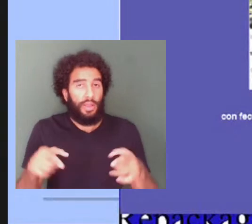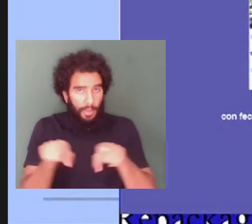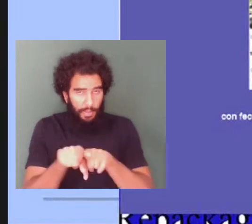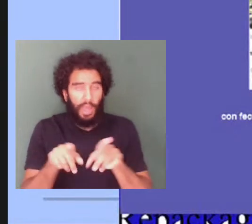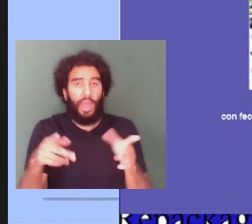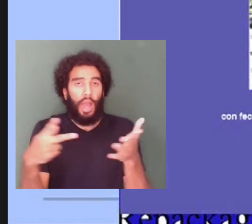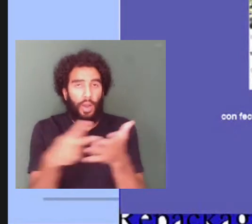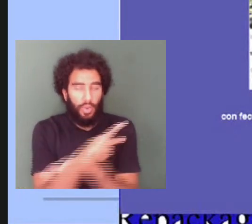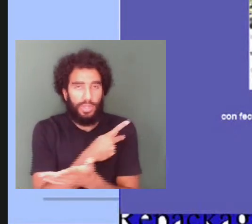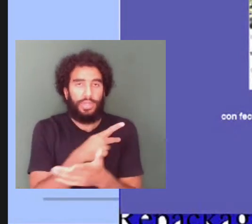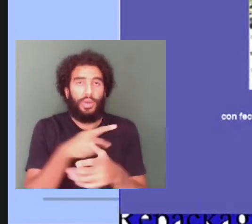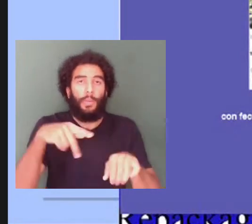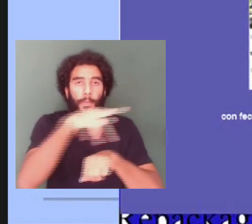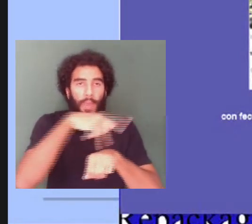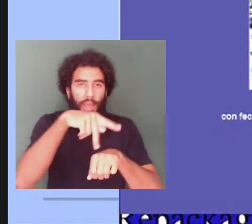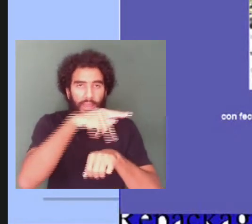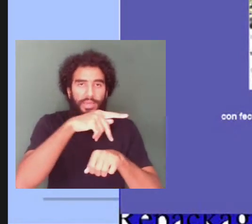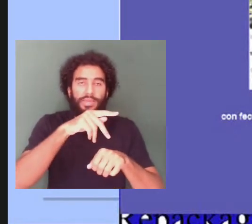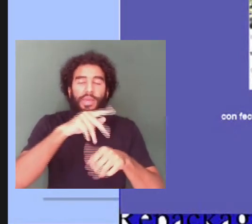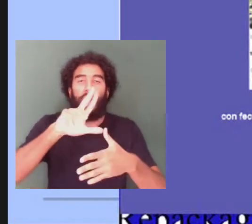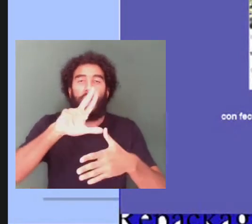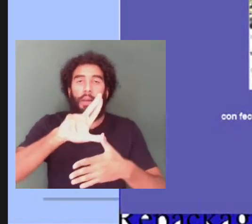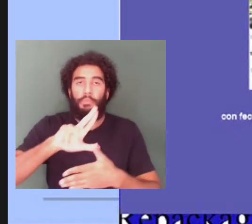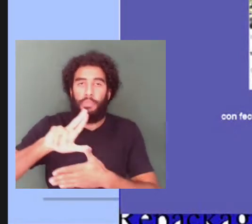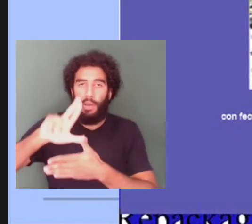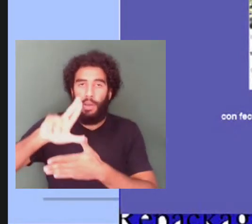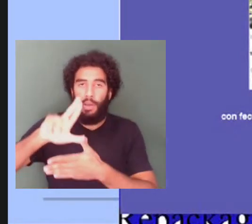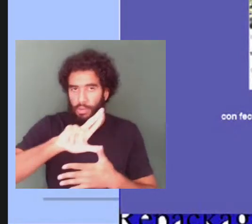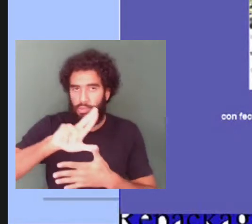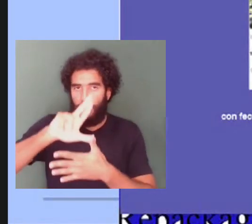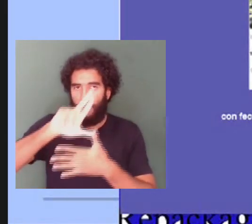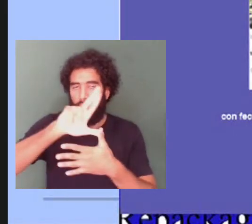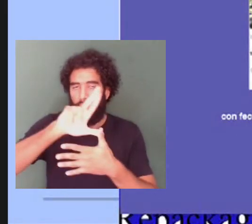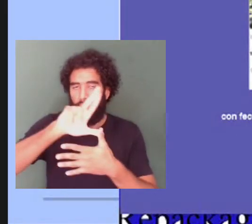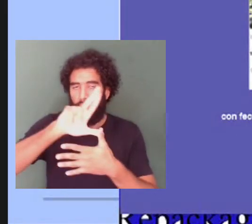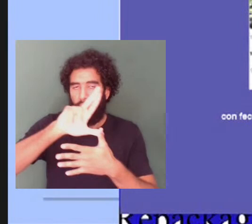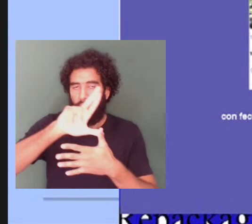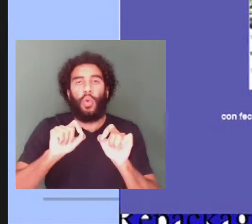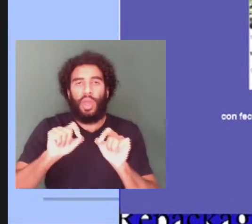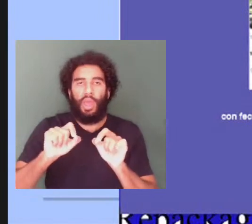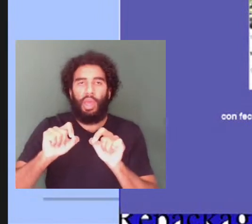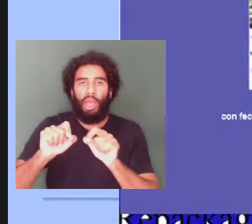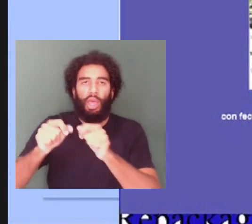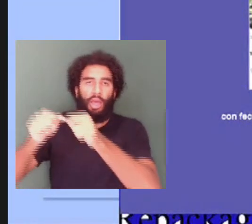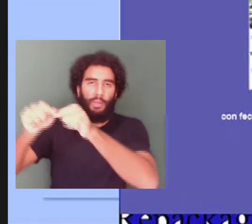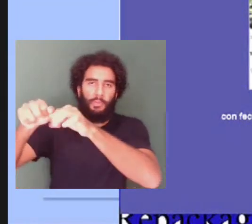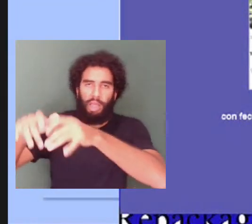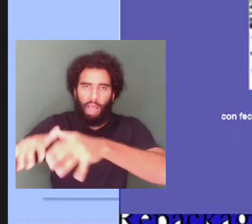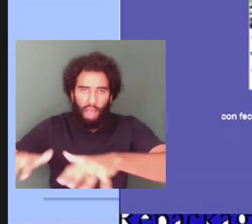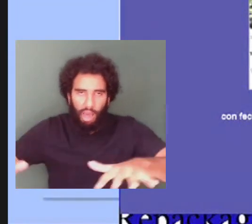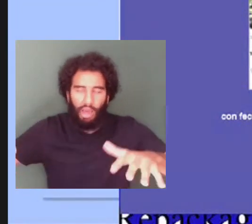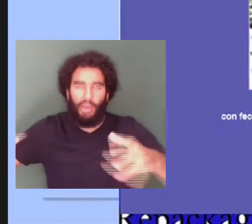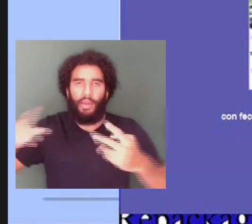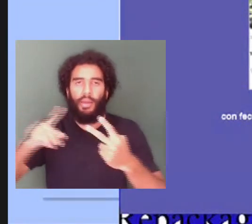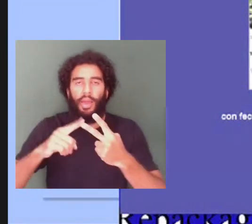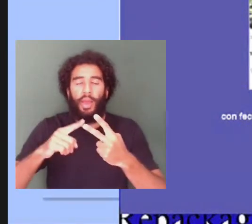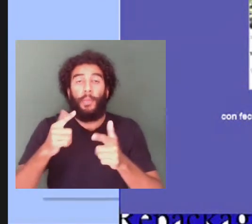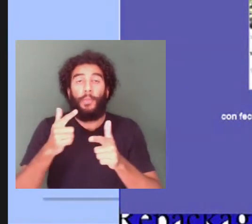in recurrent situations in Latin America, which are natural disasters,